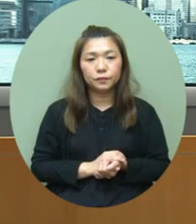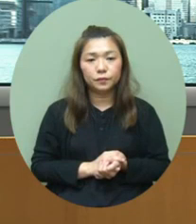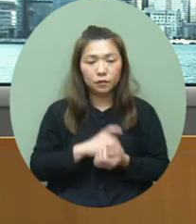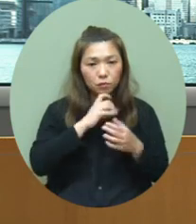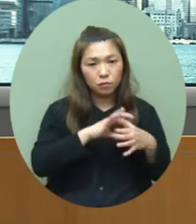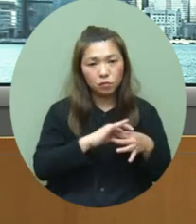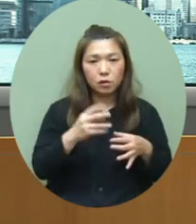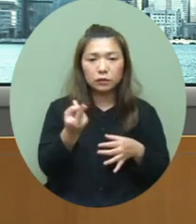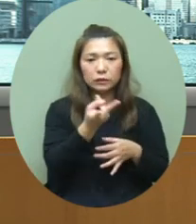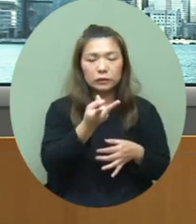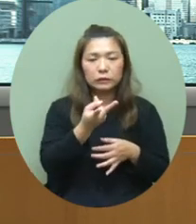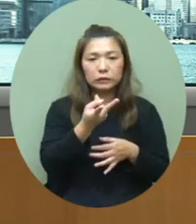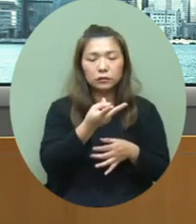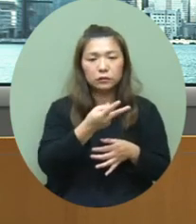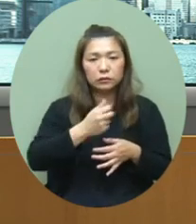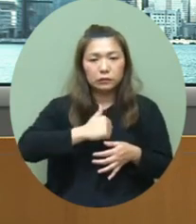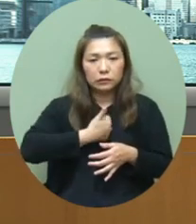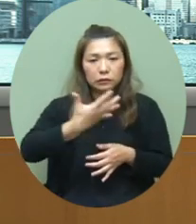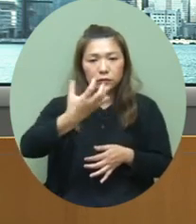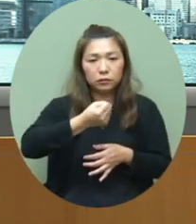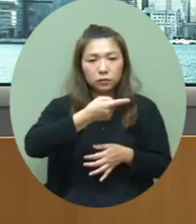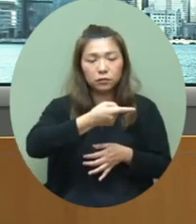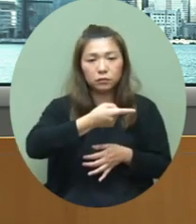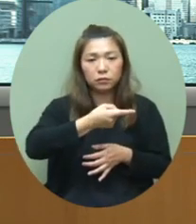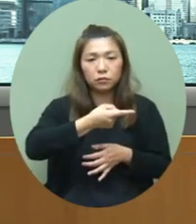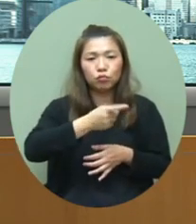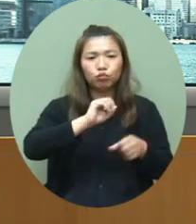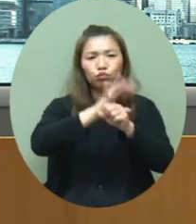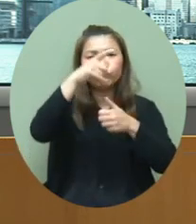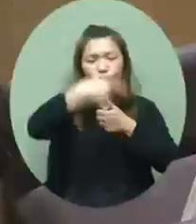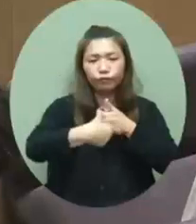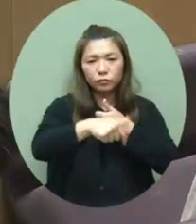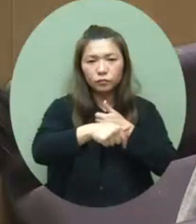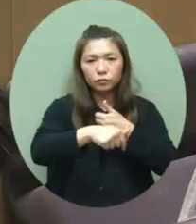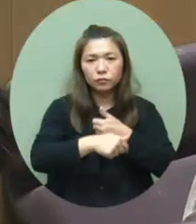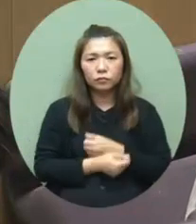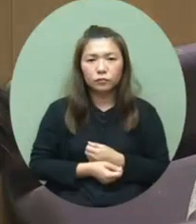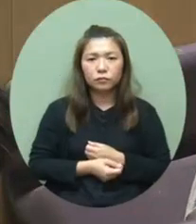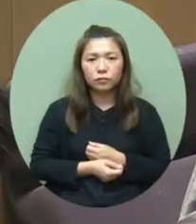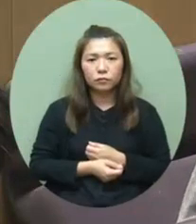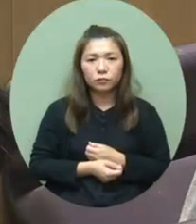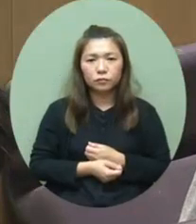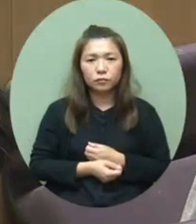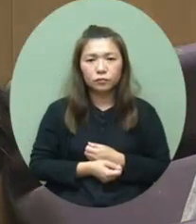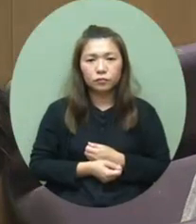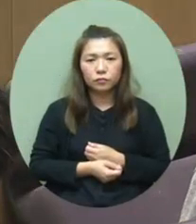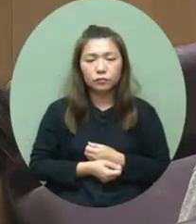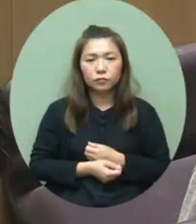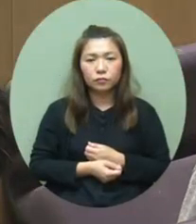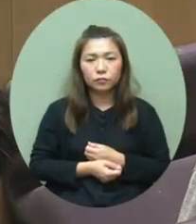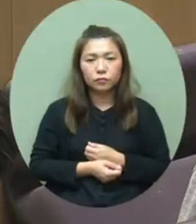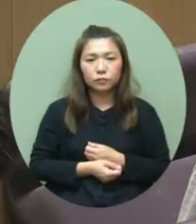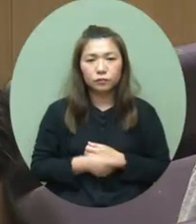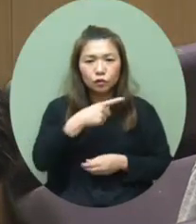have confirmed infected with COVID-19. So how would the CHP assess the COVID situation in Hong